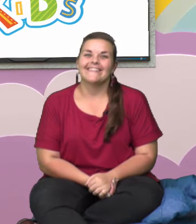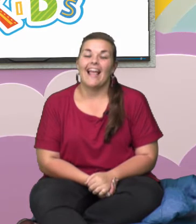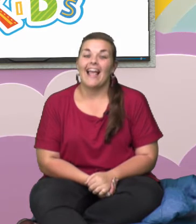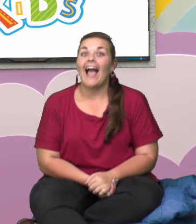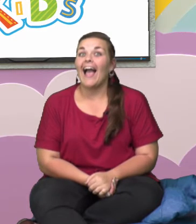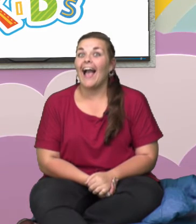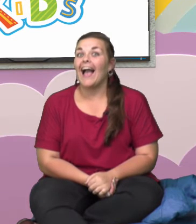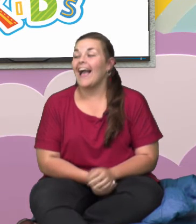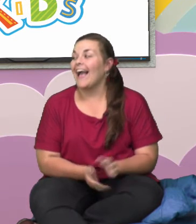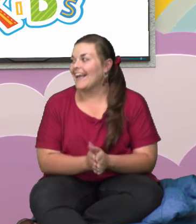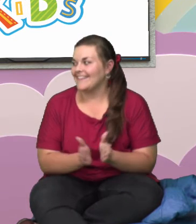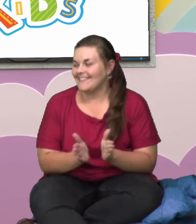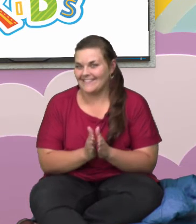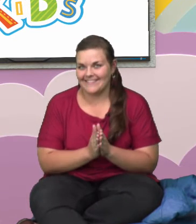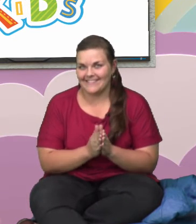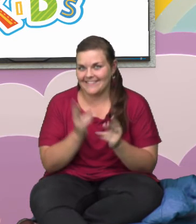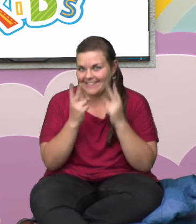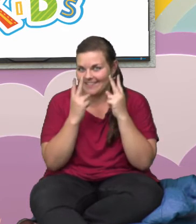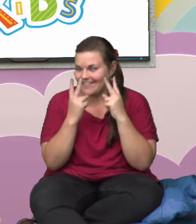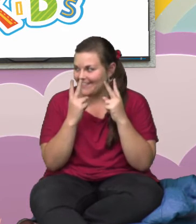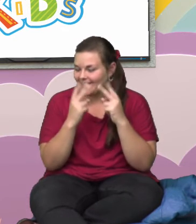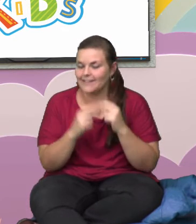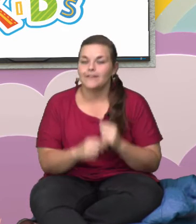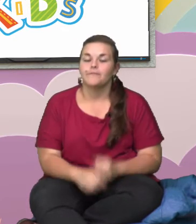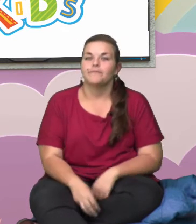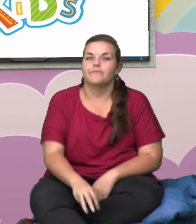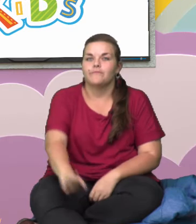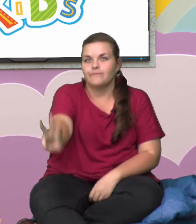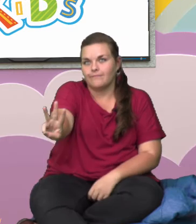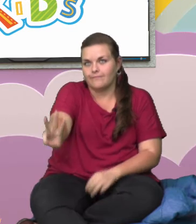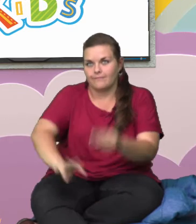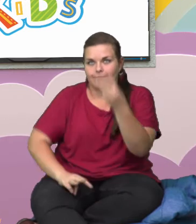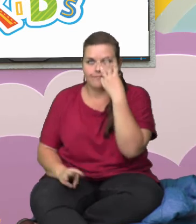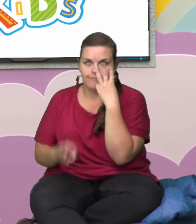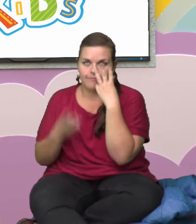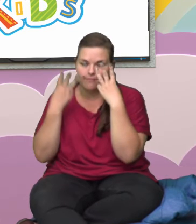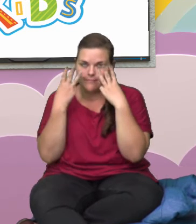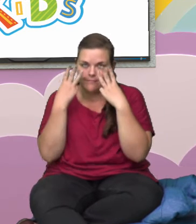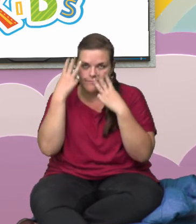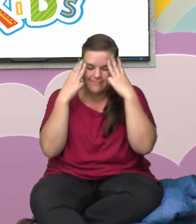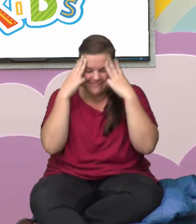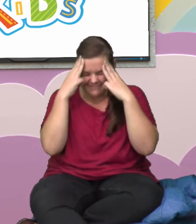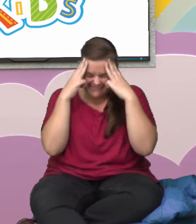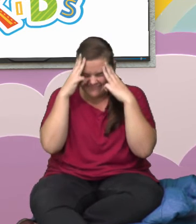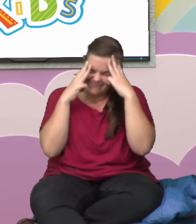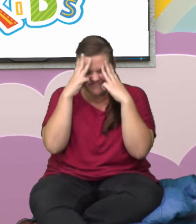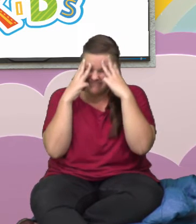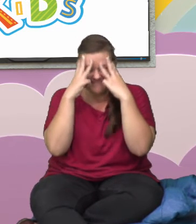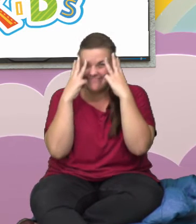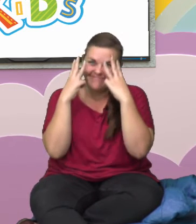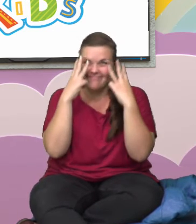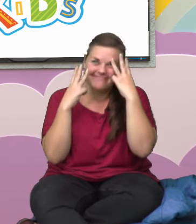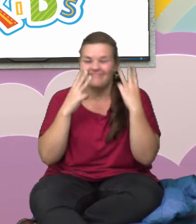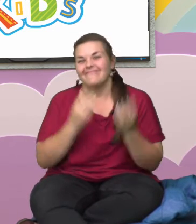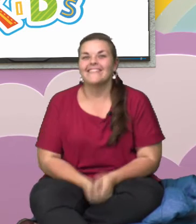Sjoe, ek hoop graad 2's, julle het dit geniet, maar nou is dit die tyd vir die graad 3's om gereed